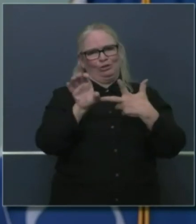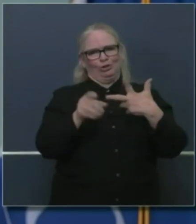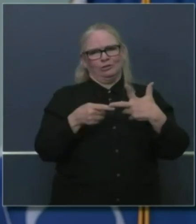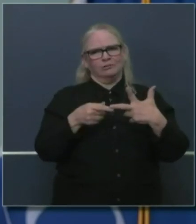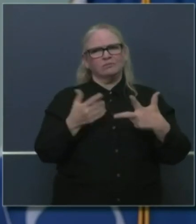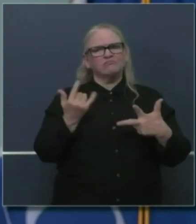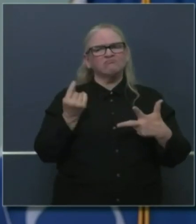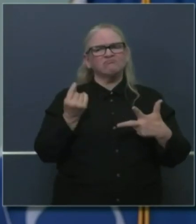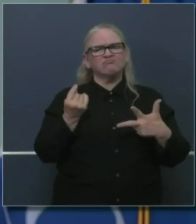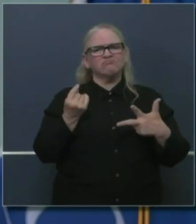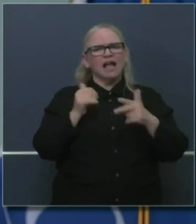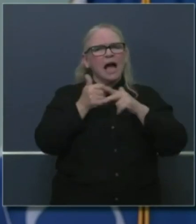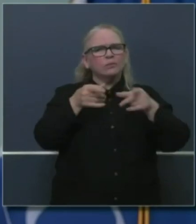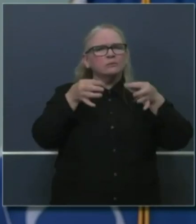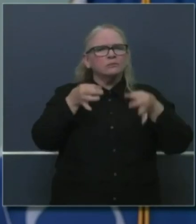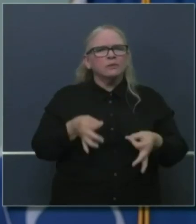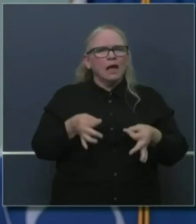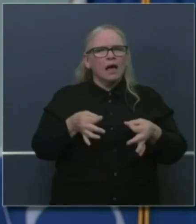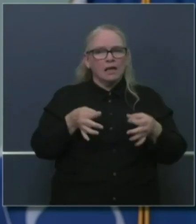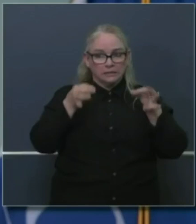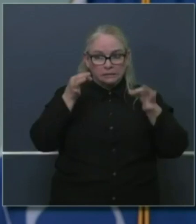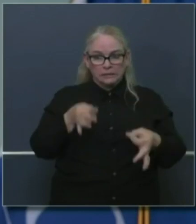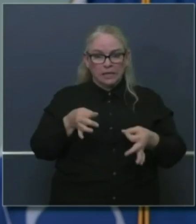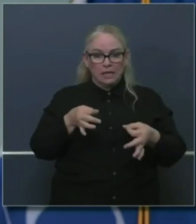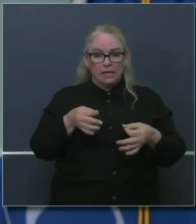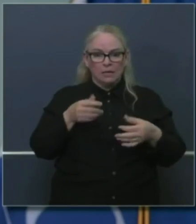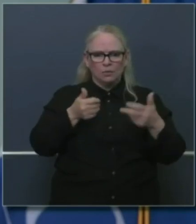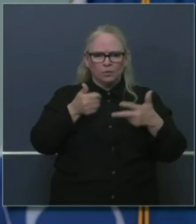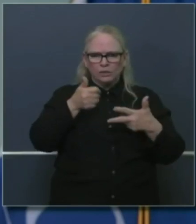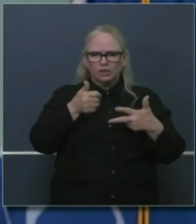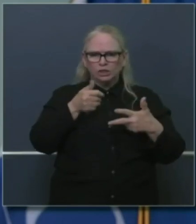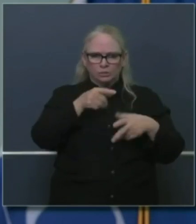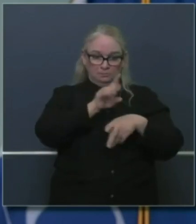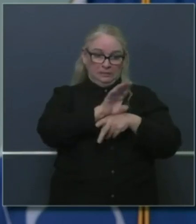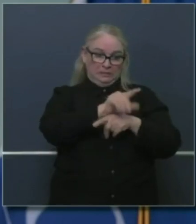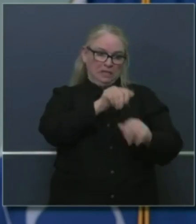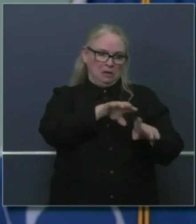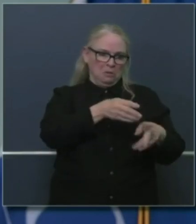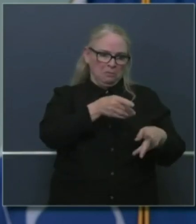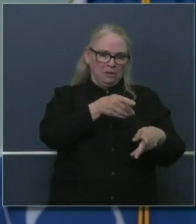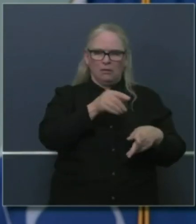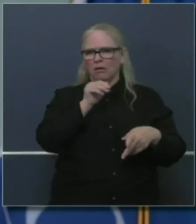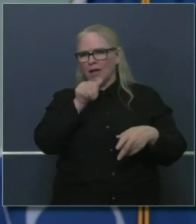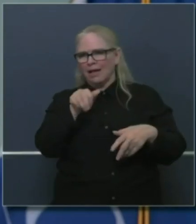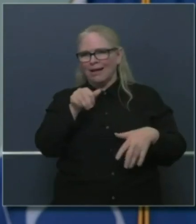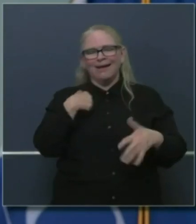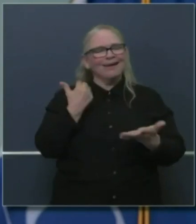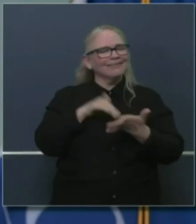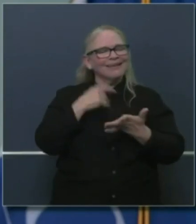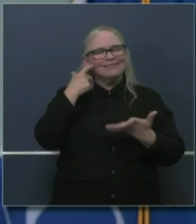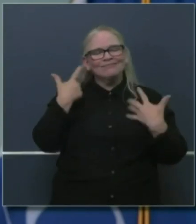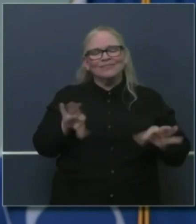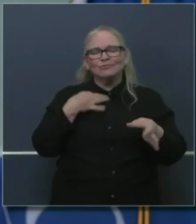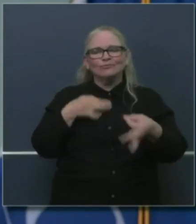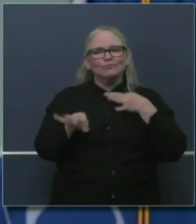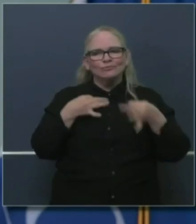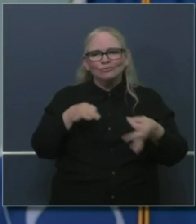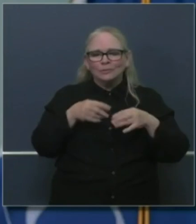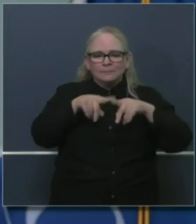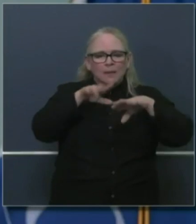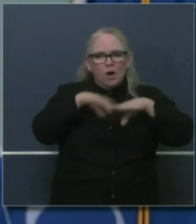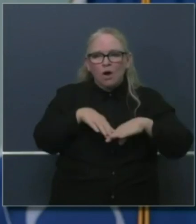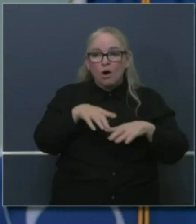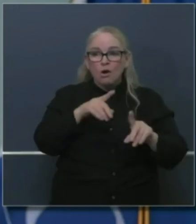what goes into what phase? Yeah, we're looking at the science, epidemiology, looking again at frequency, duration,